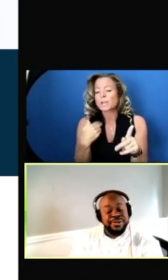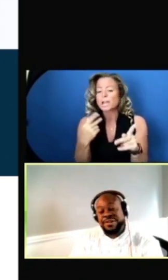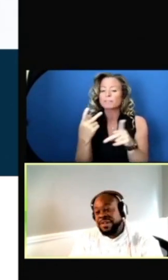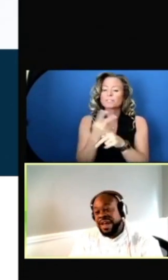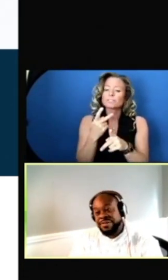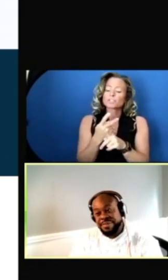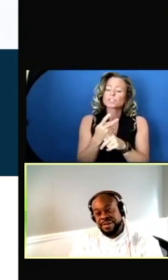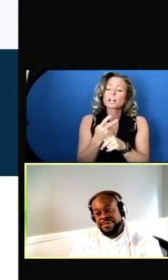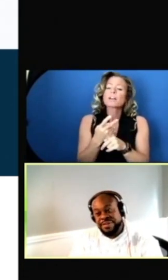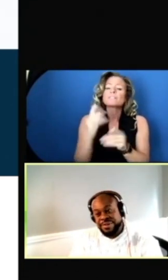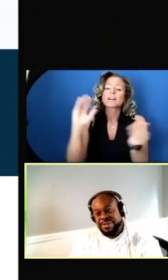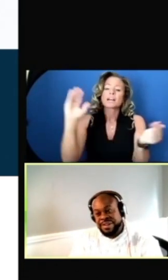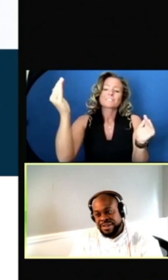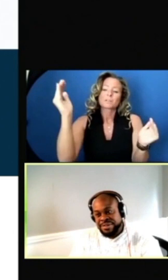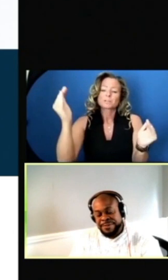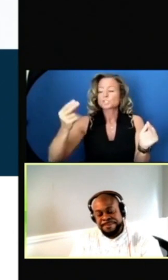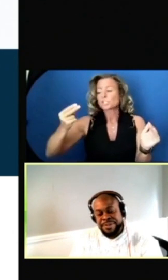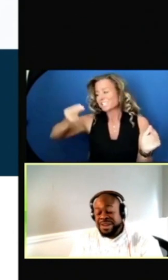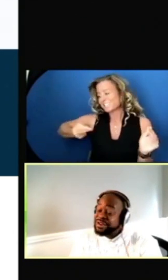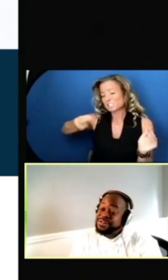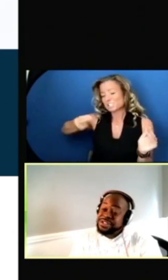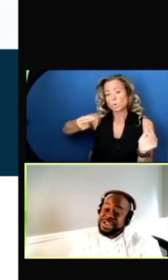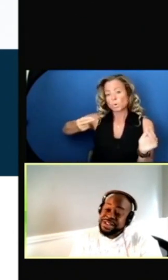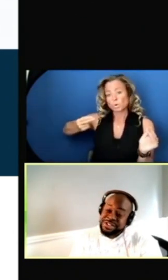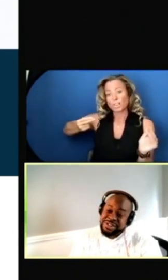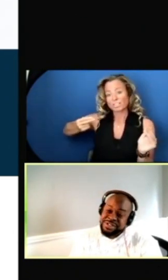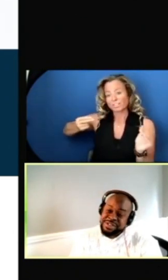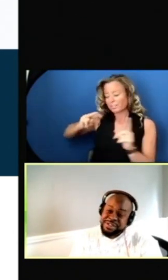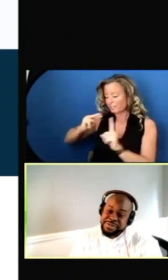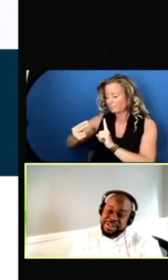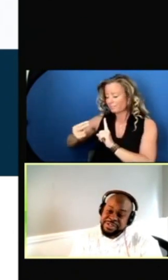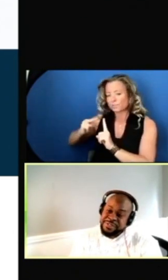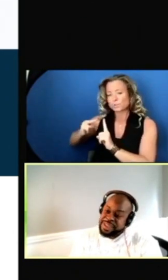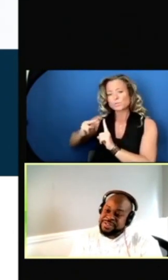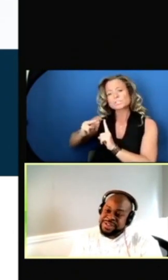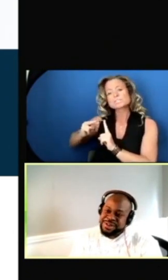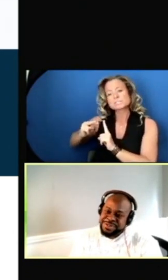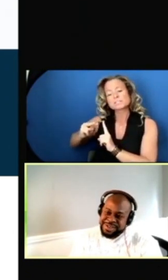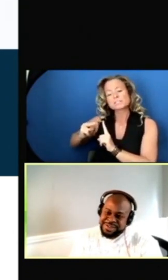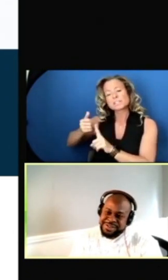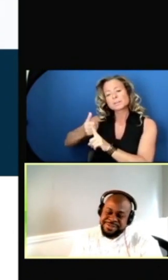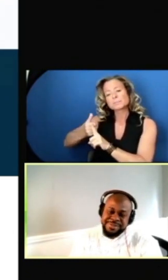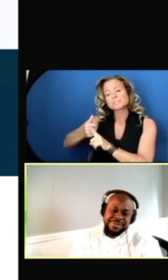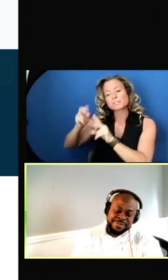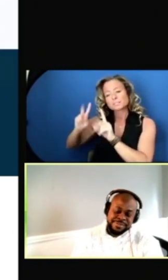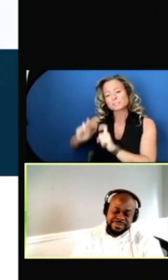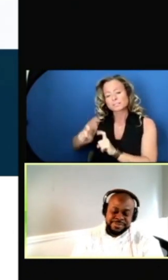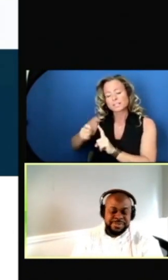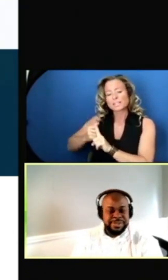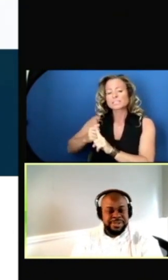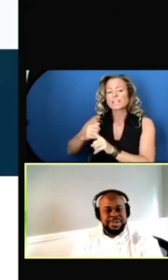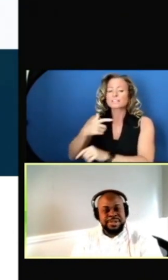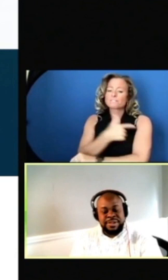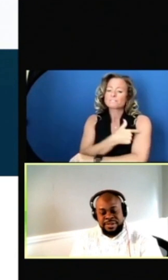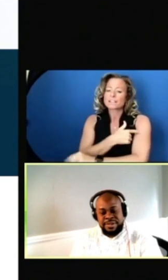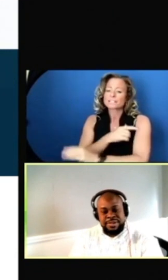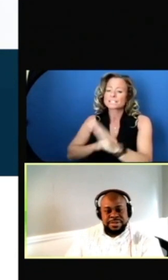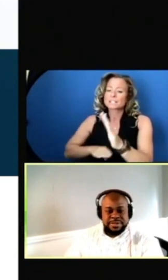between historical aspects of literacy tests and current challenges as it relates to vaccine uptake.